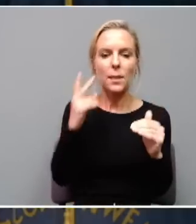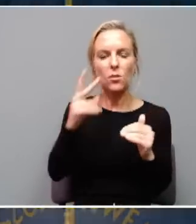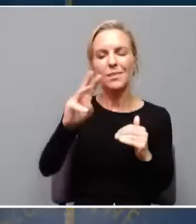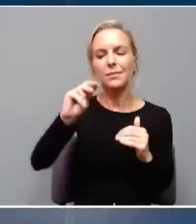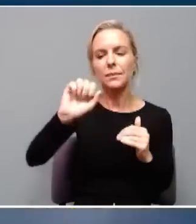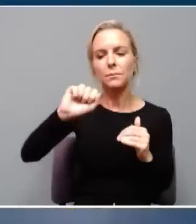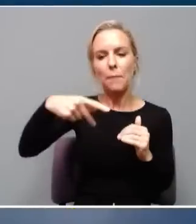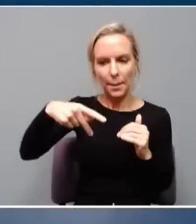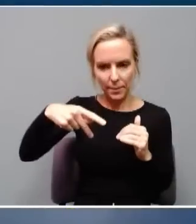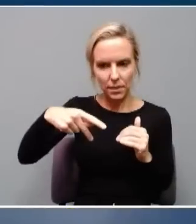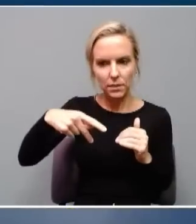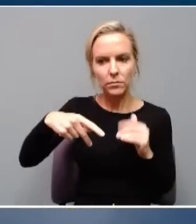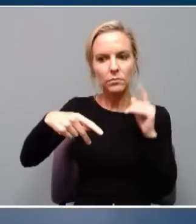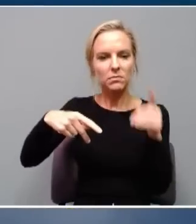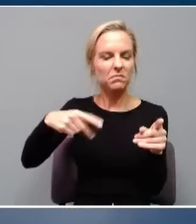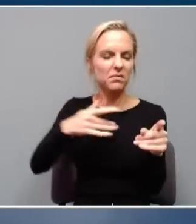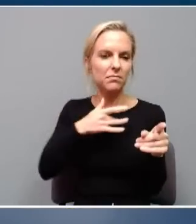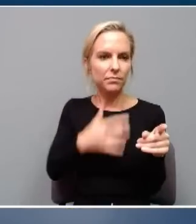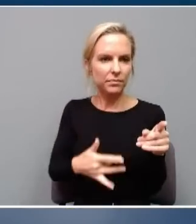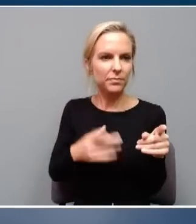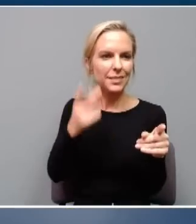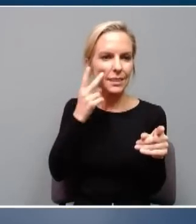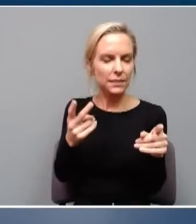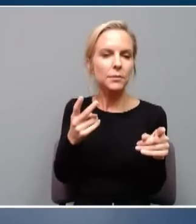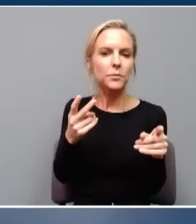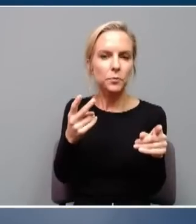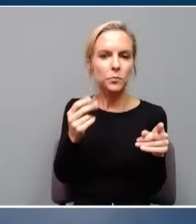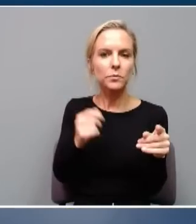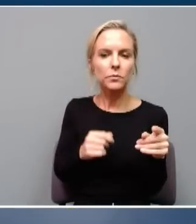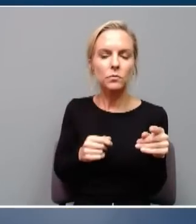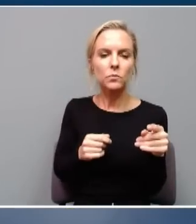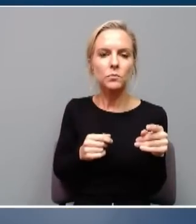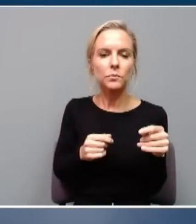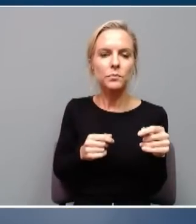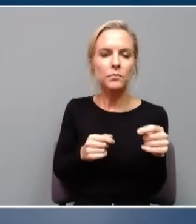again, like we do. So this is the National Guard,